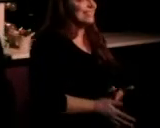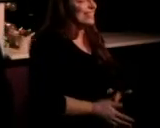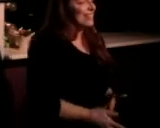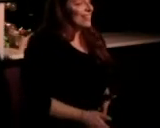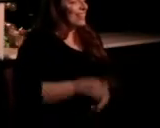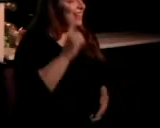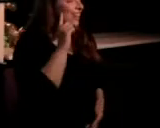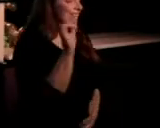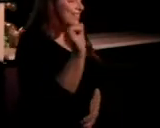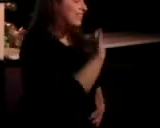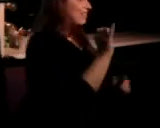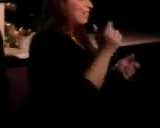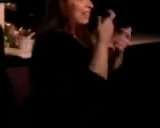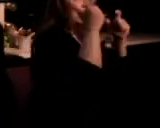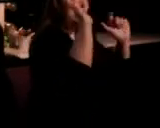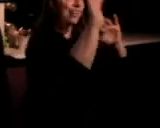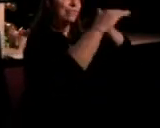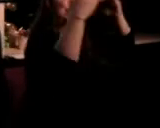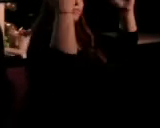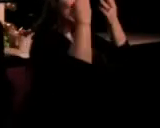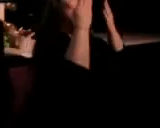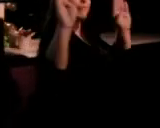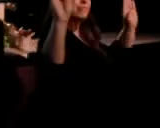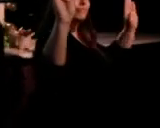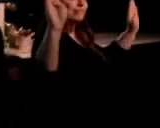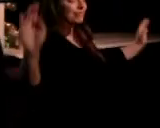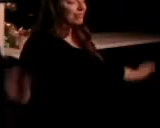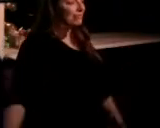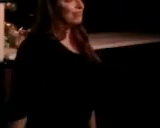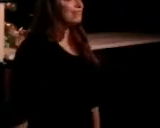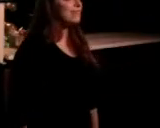You're like the sky so vast and blue.